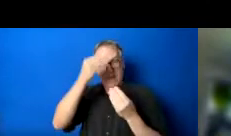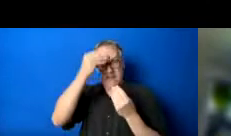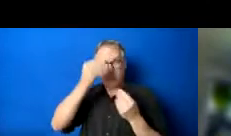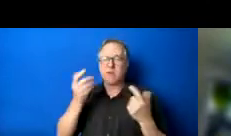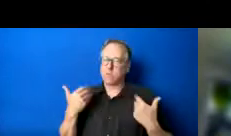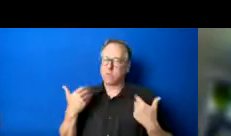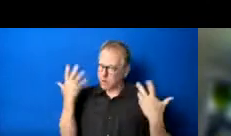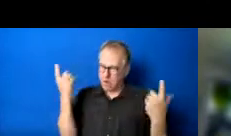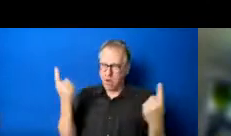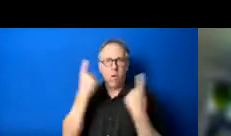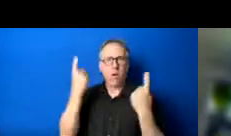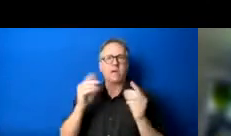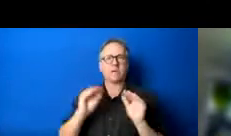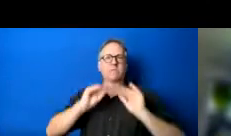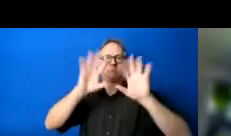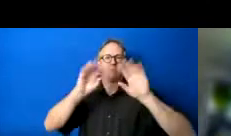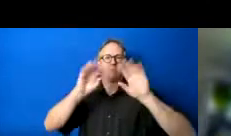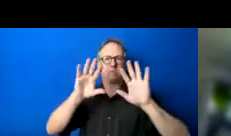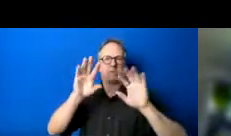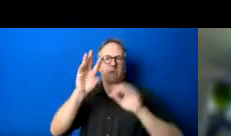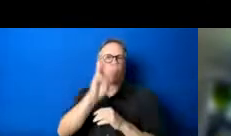too.